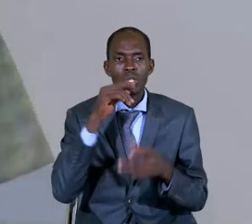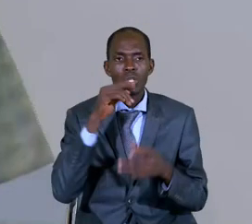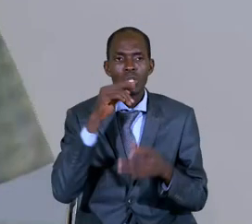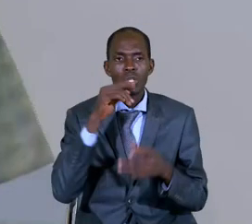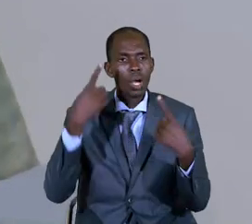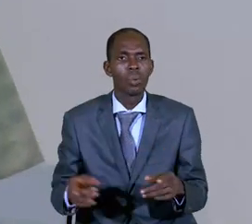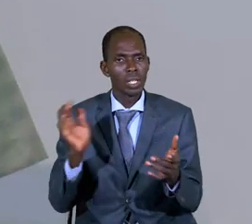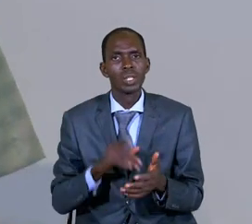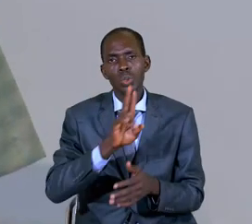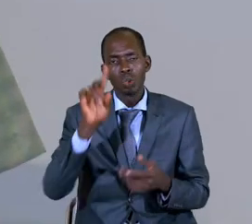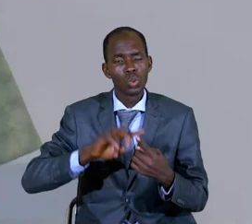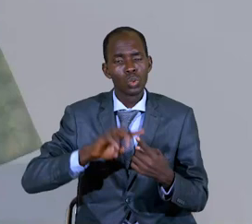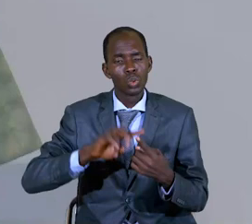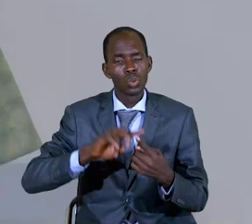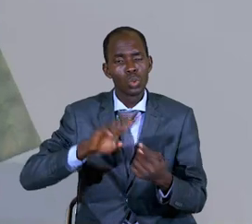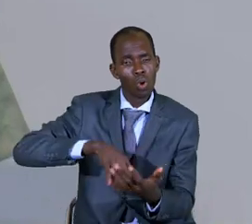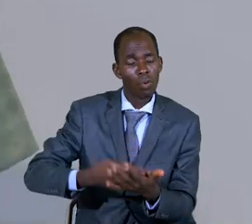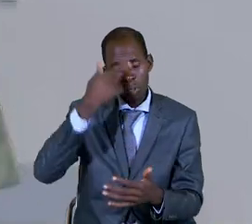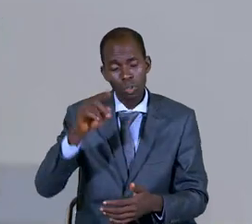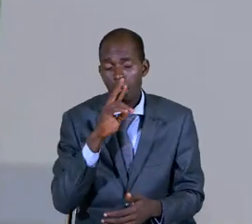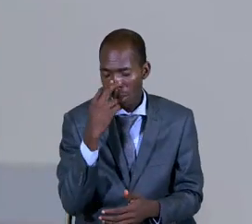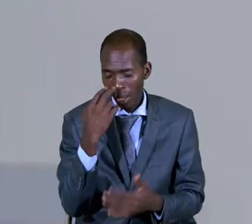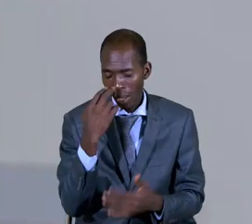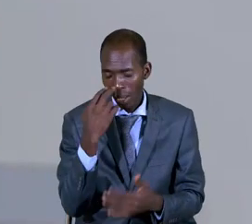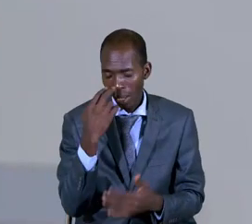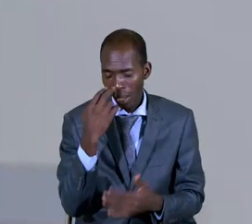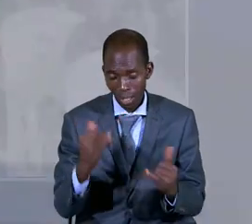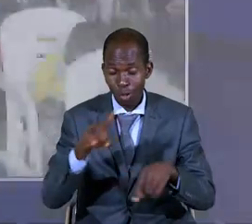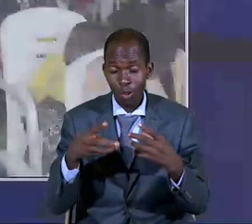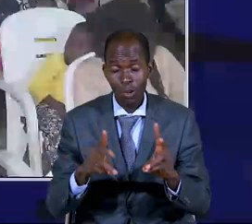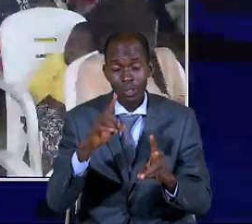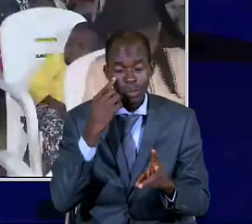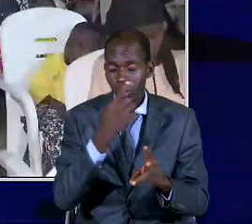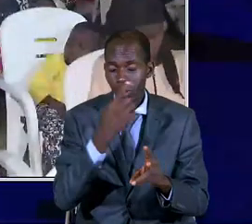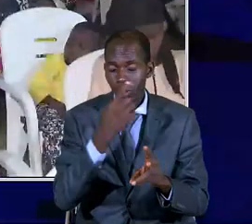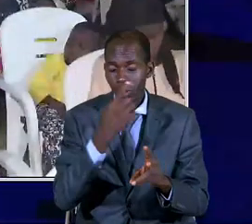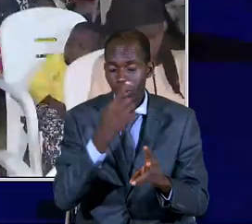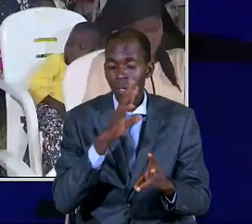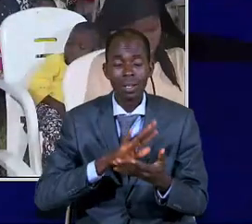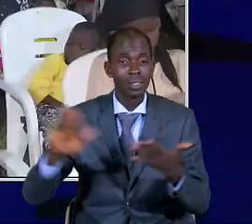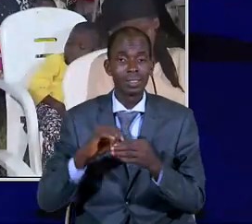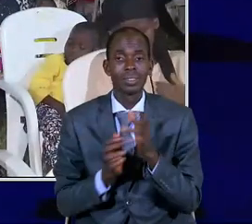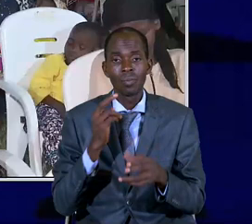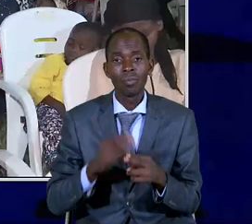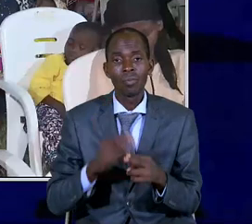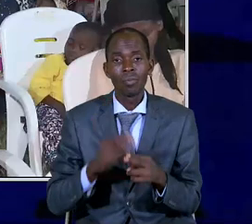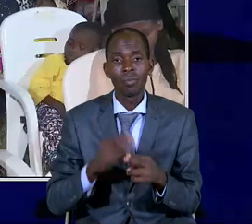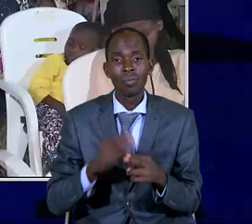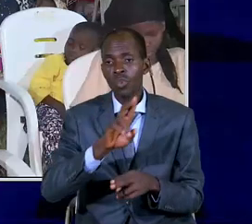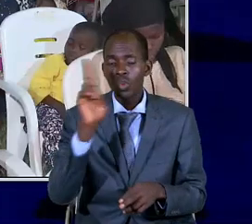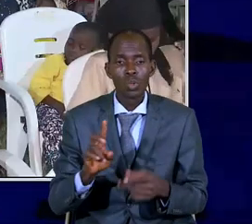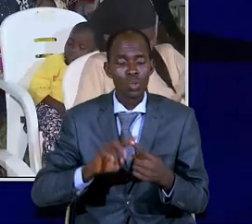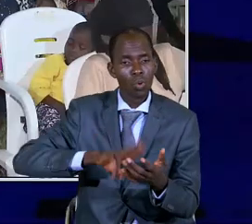to stumble because he was blind. Go thy way, you'll not stumble anymore. He used to fall into